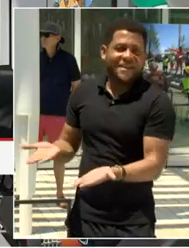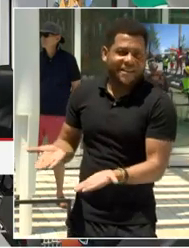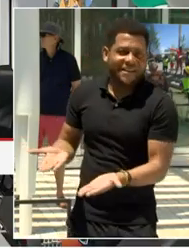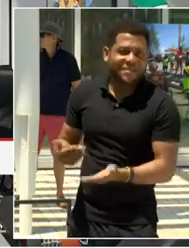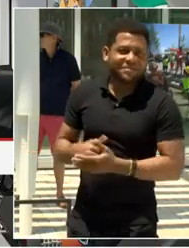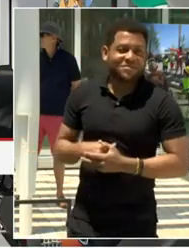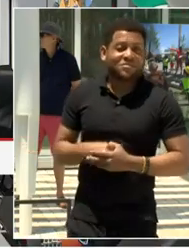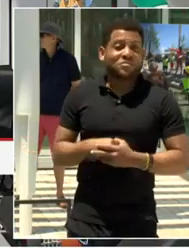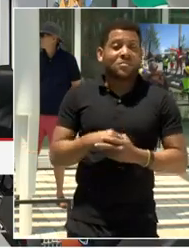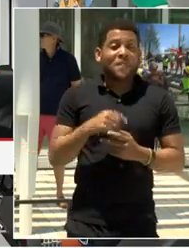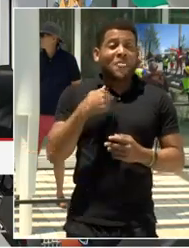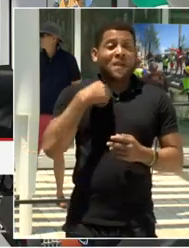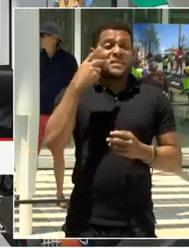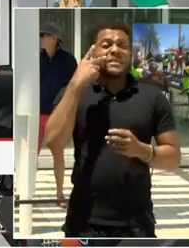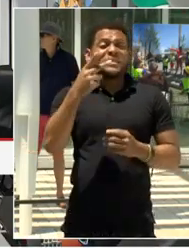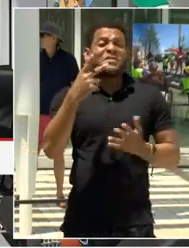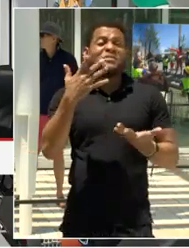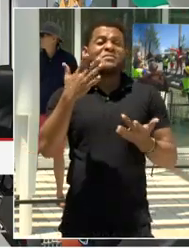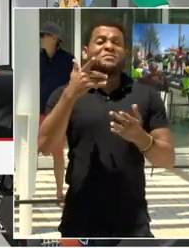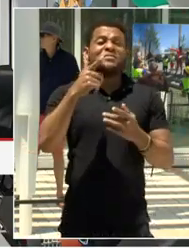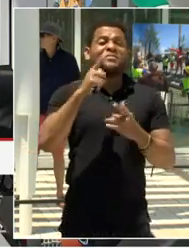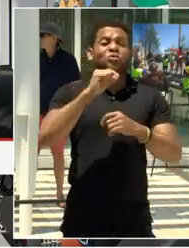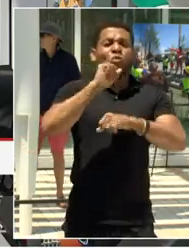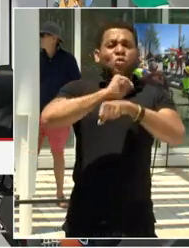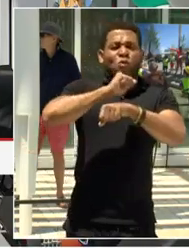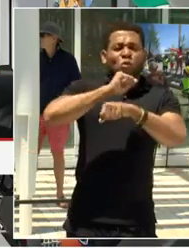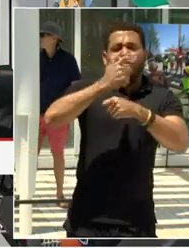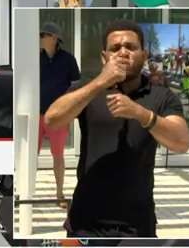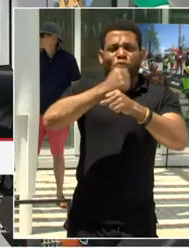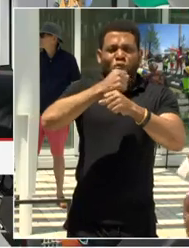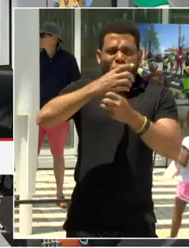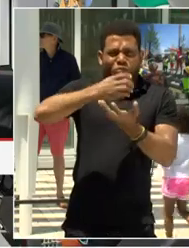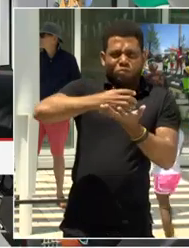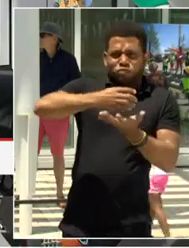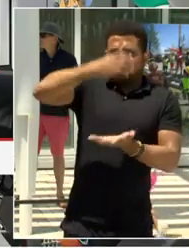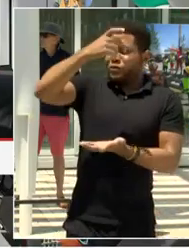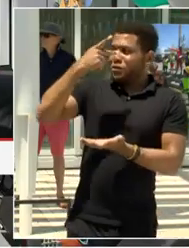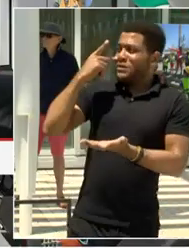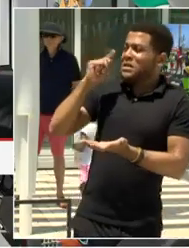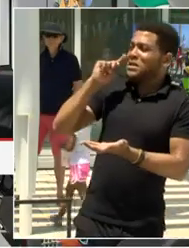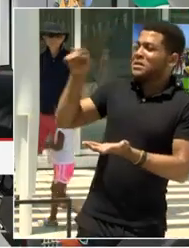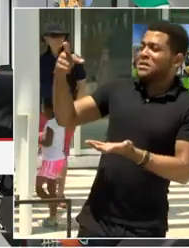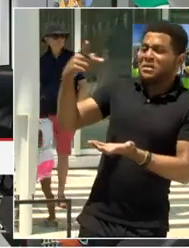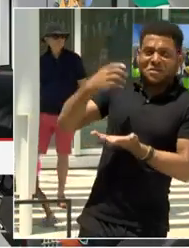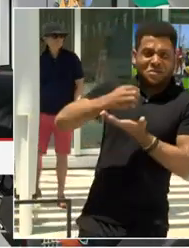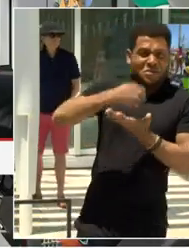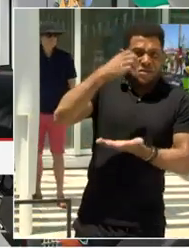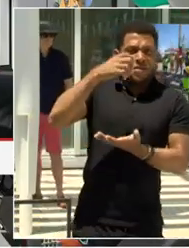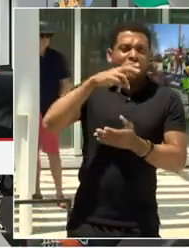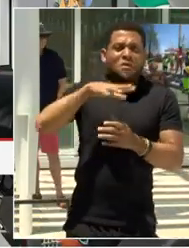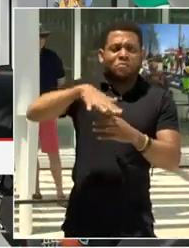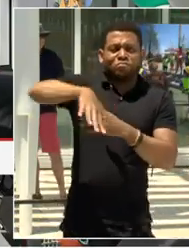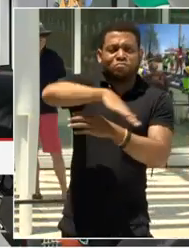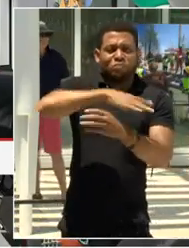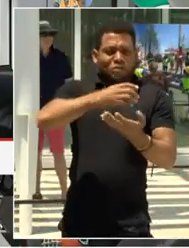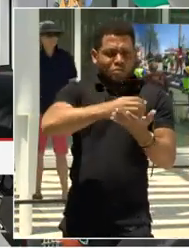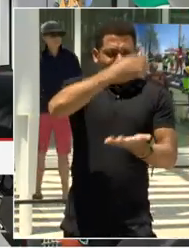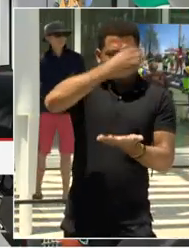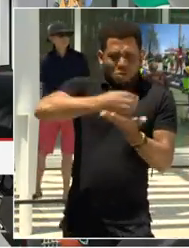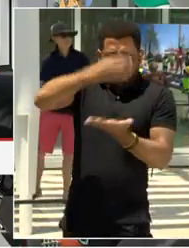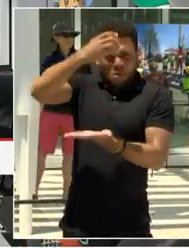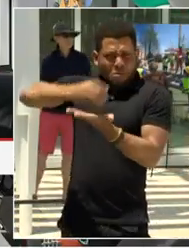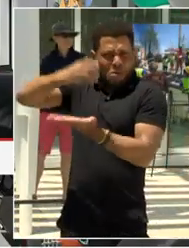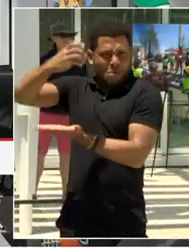building match the original grid pattern of the sand filtration site layout. If you look at the color elements of the playground, you'll see blues